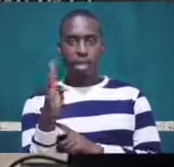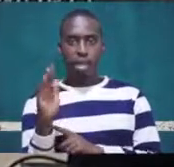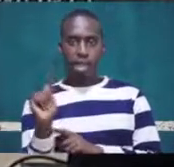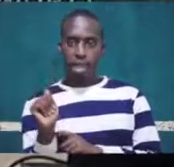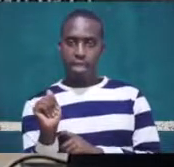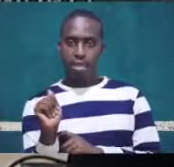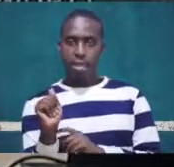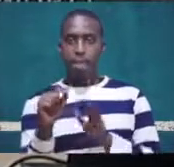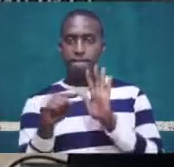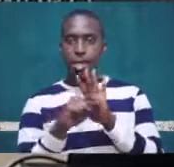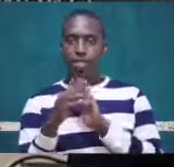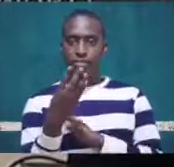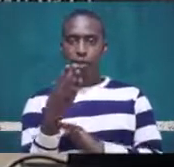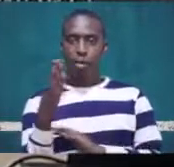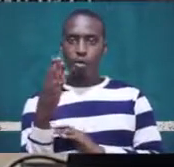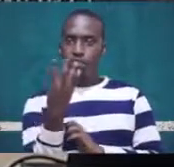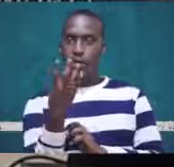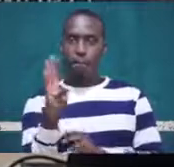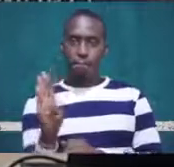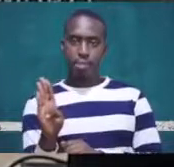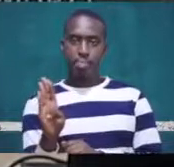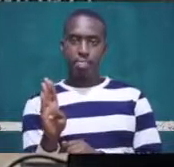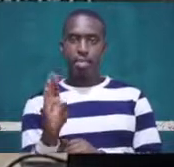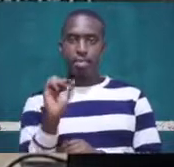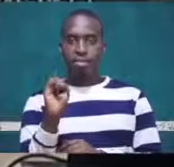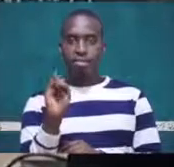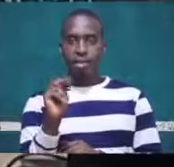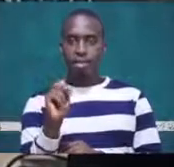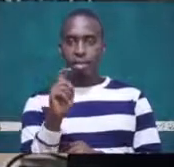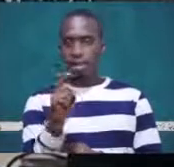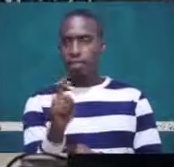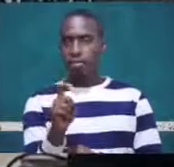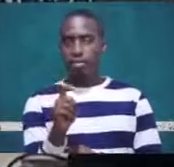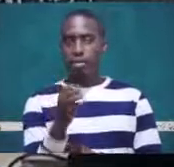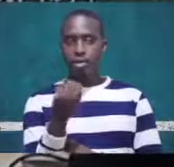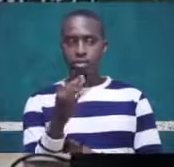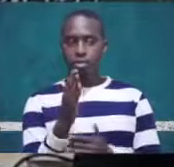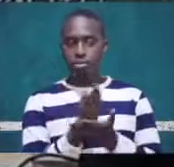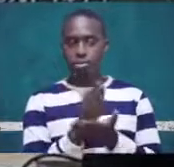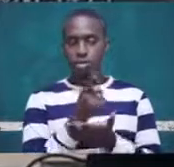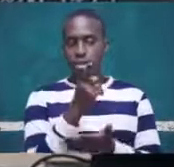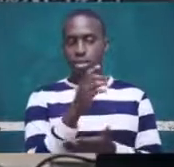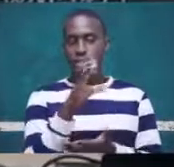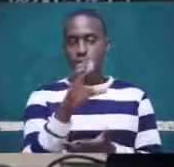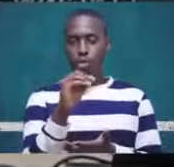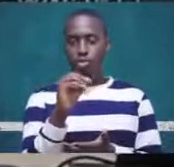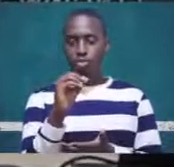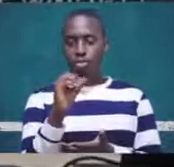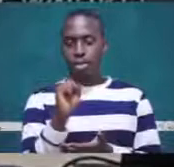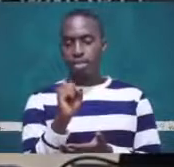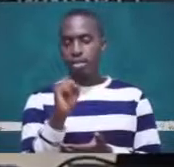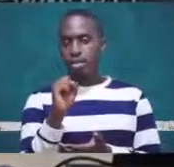3a minus 4b sine x. Of course, this is cosine x plus